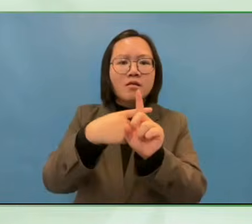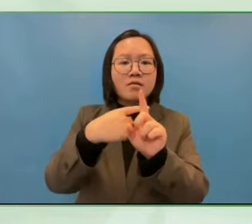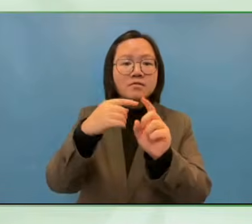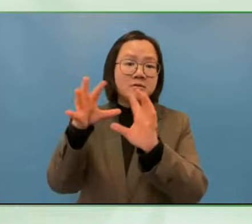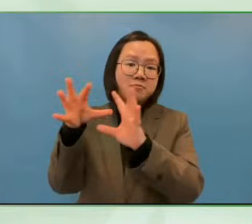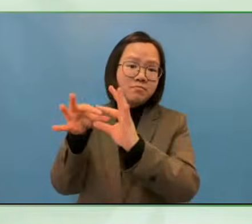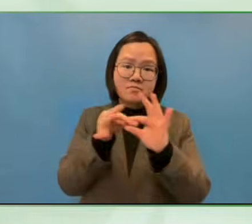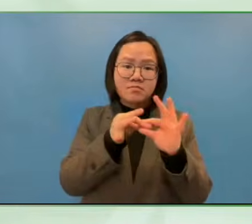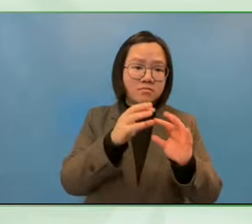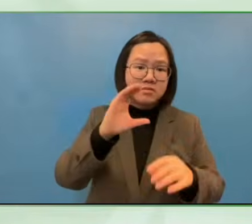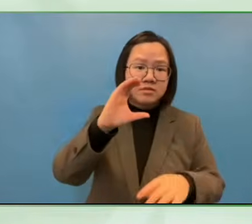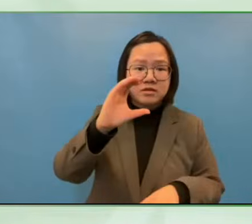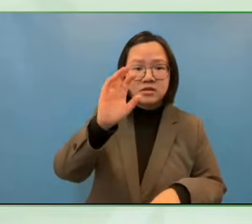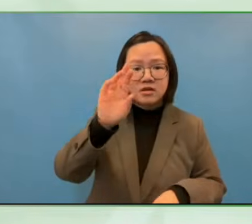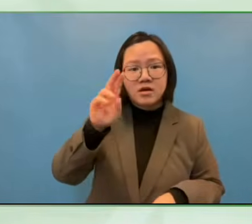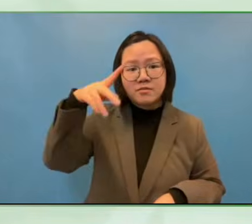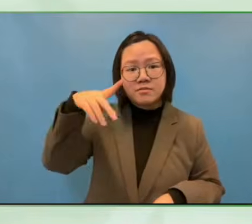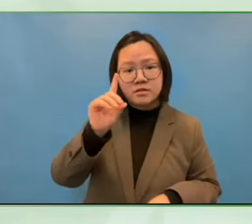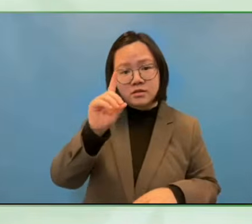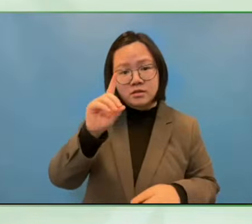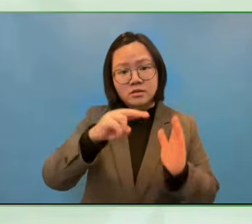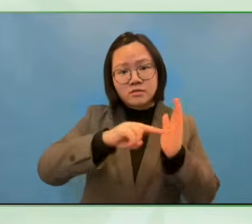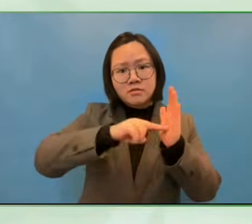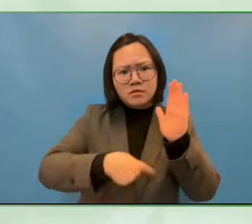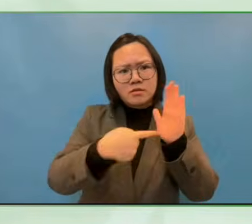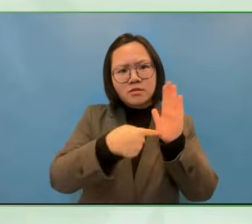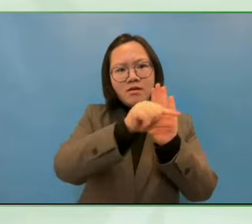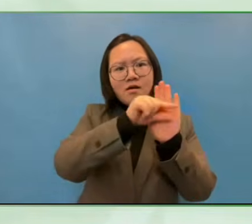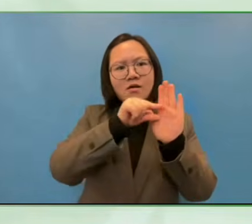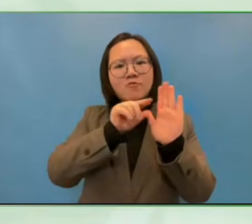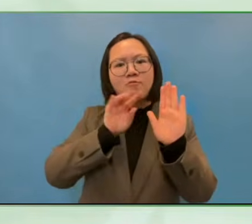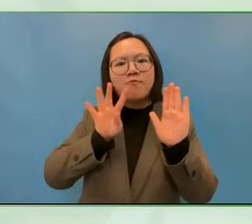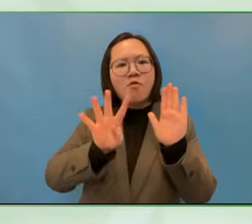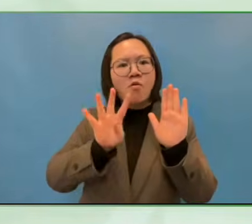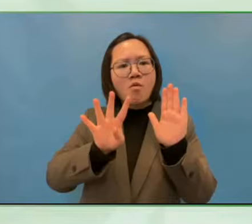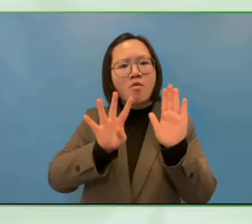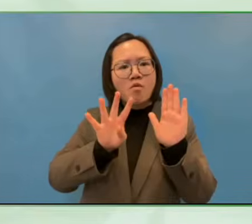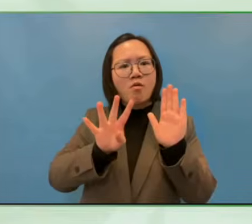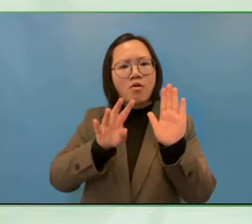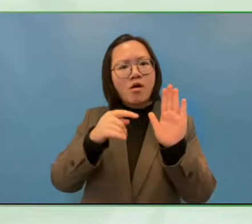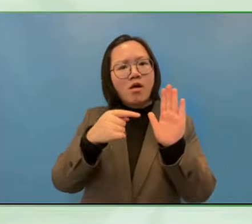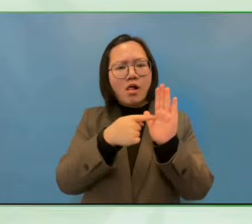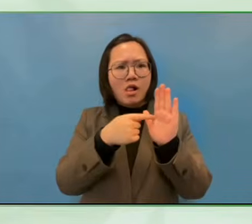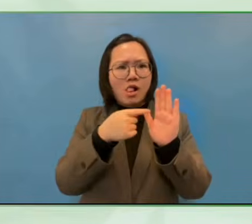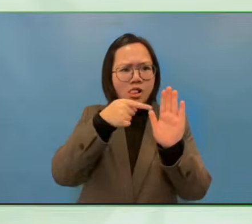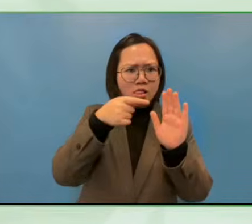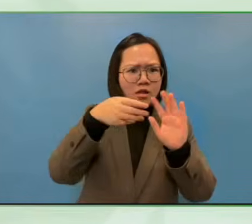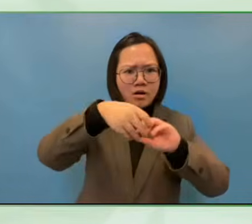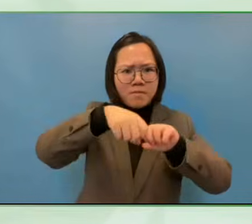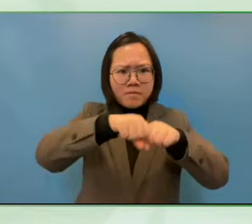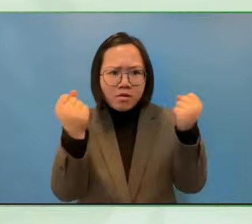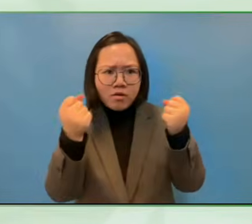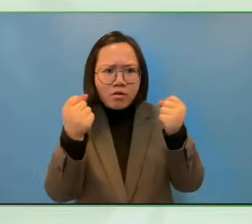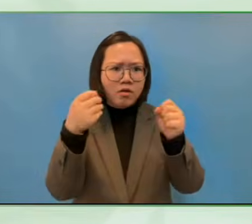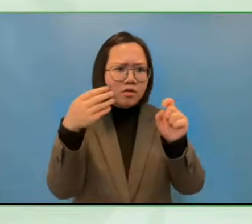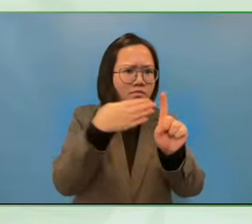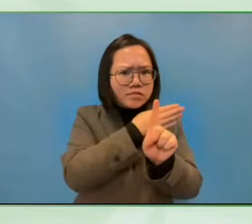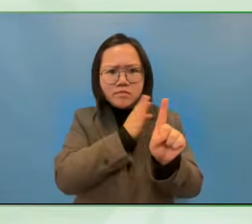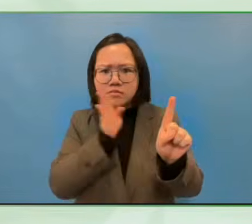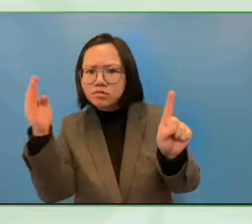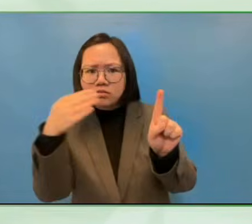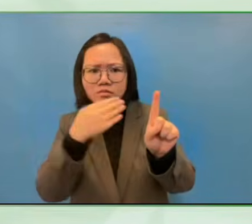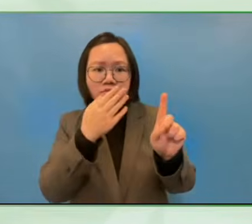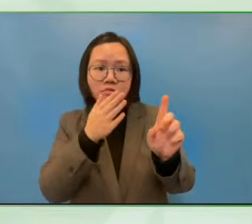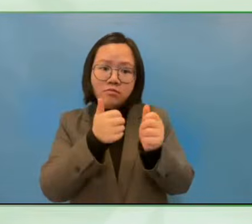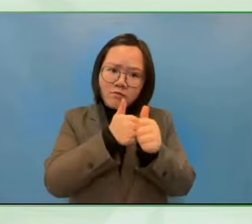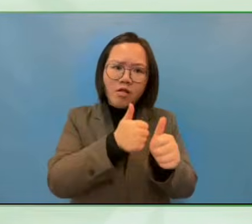disability constituency at the annual COP, the climate conference, to see how they're being overlooked, despite being